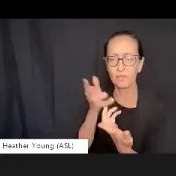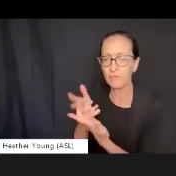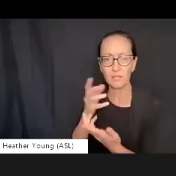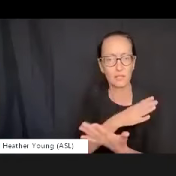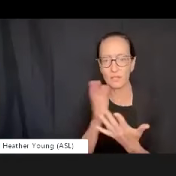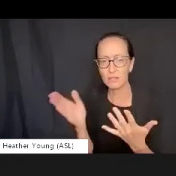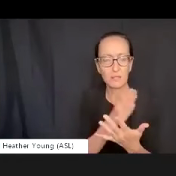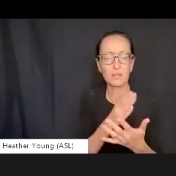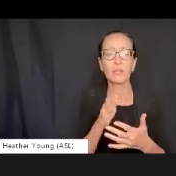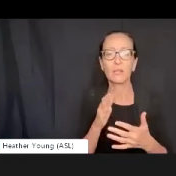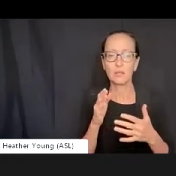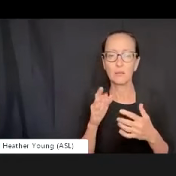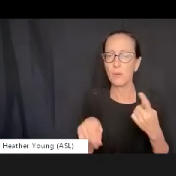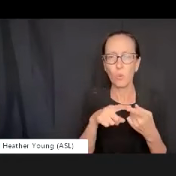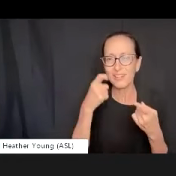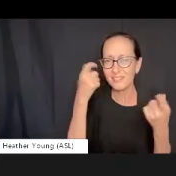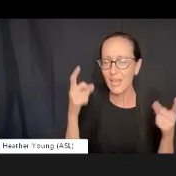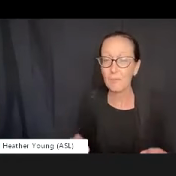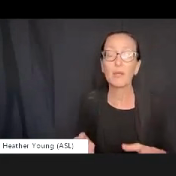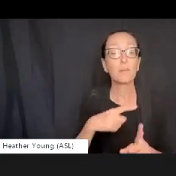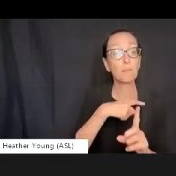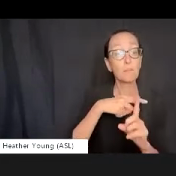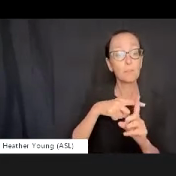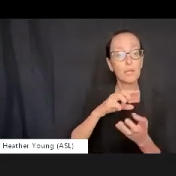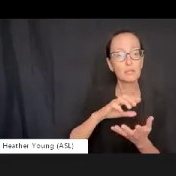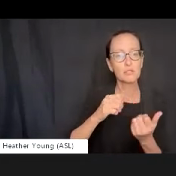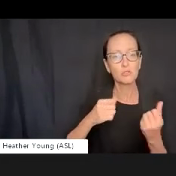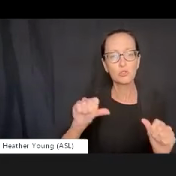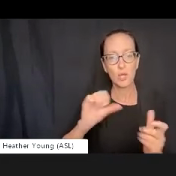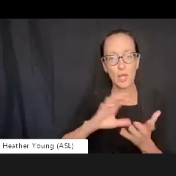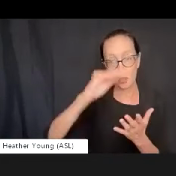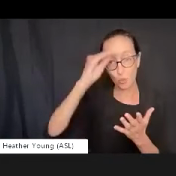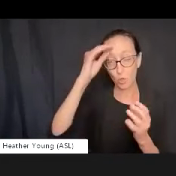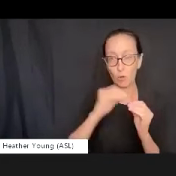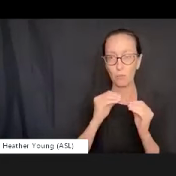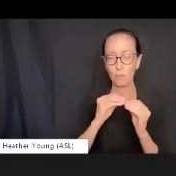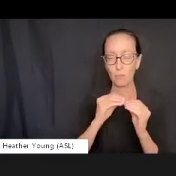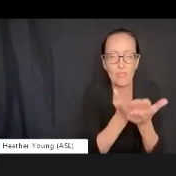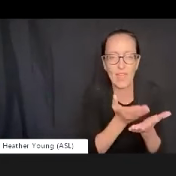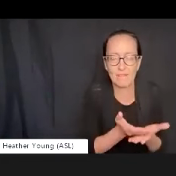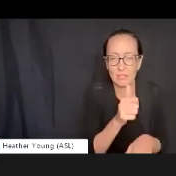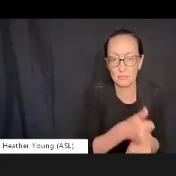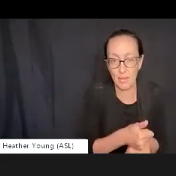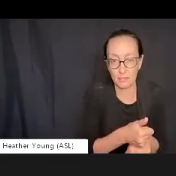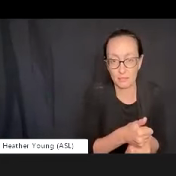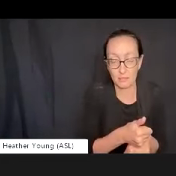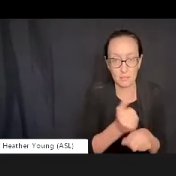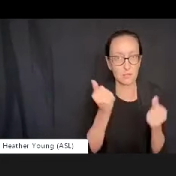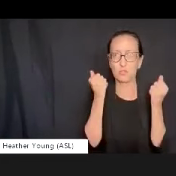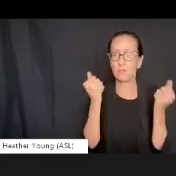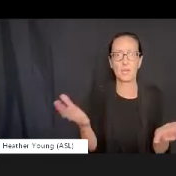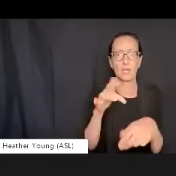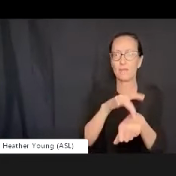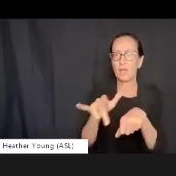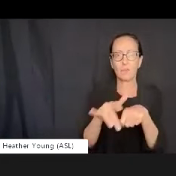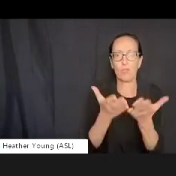the importance of really trying to learn more about the evidence base of the interventions that you're selecting, because there are a lot of things out there that